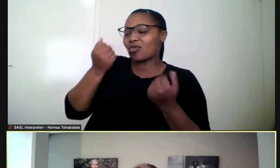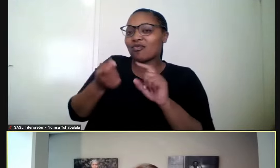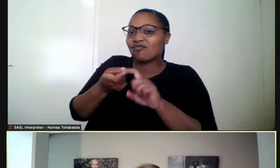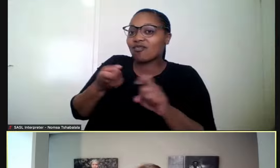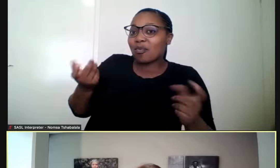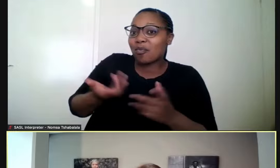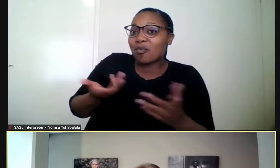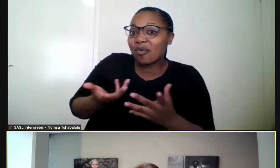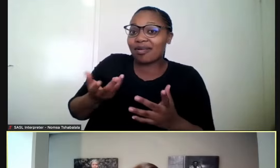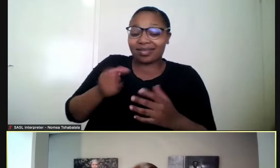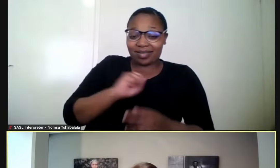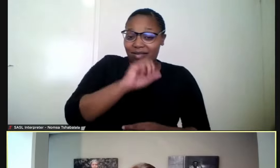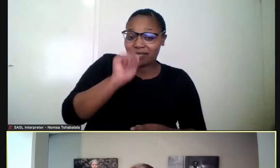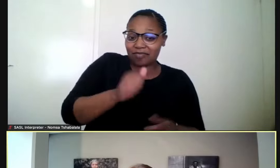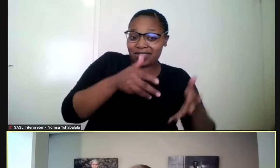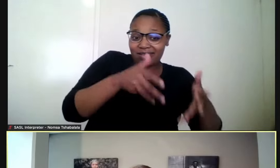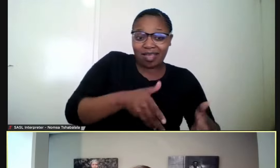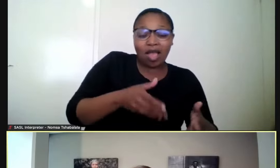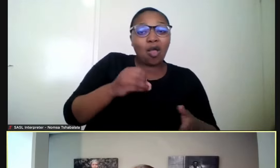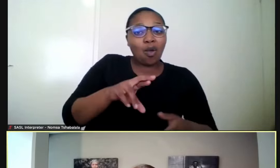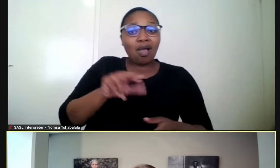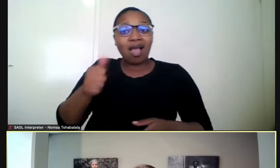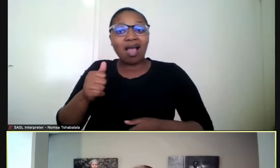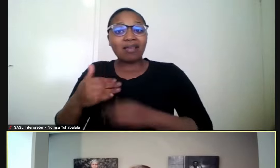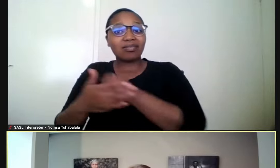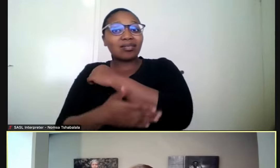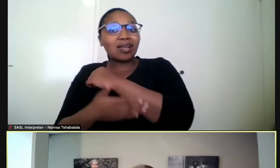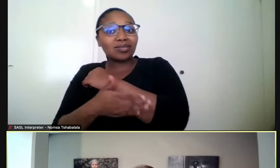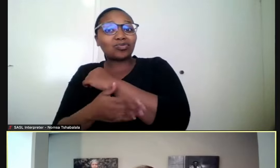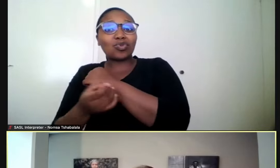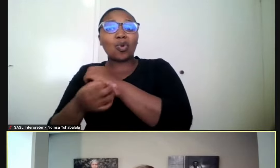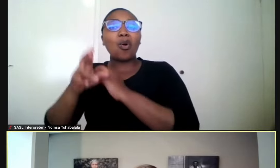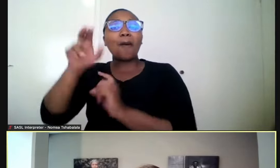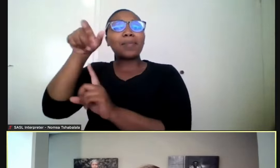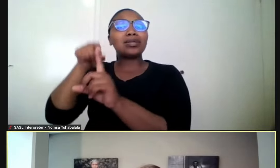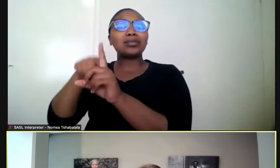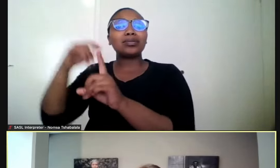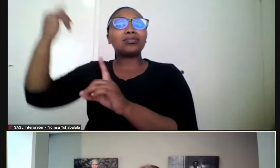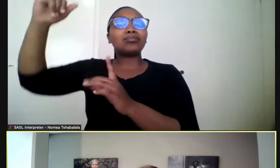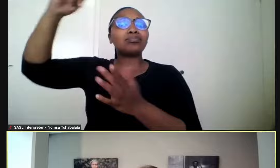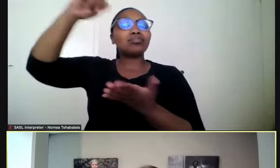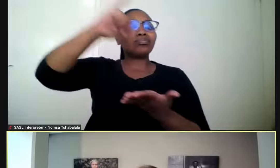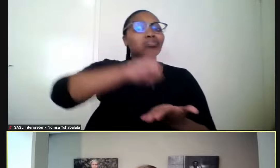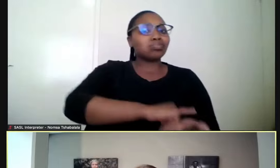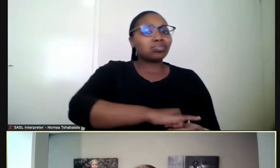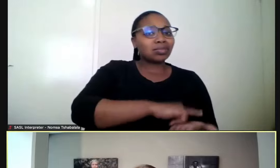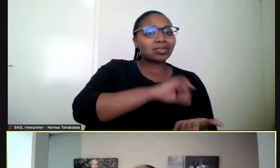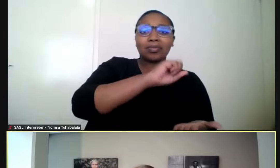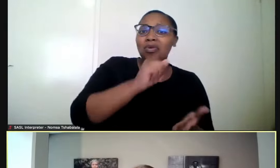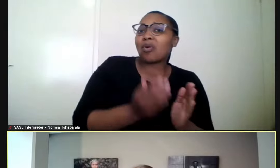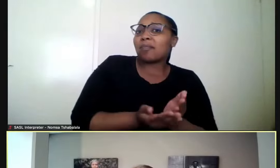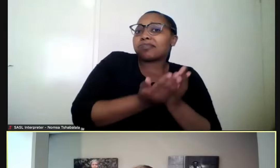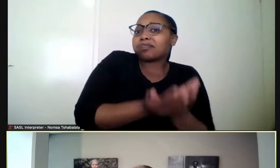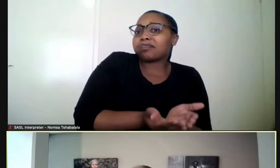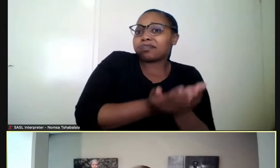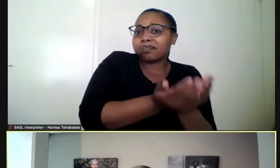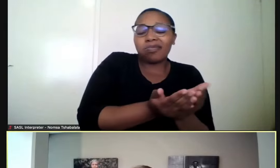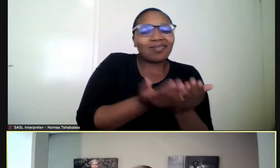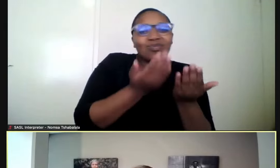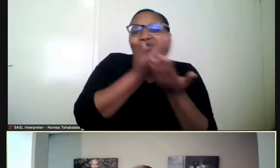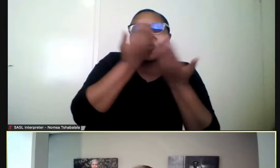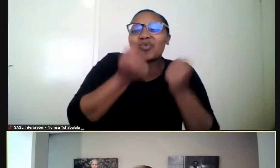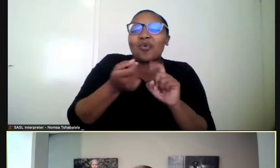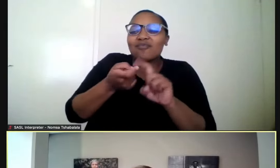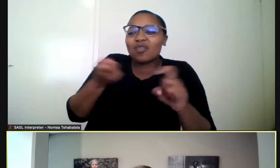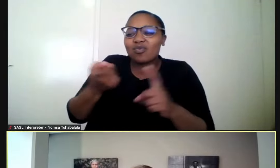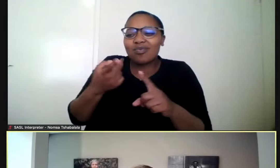Africa, neighboring country, or someone that arrived by plane in South Africa or by boat. That's impossible to know. But what we